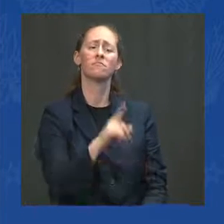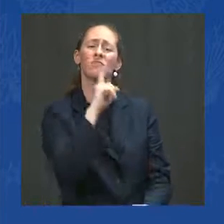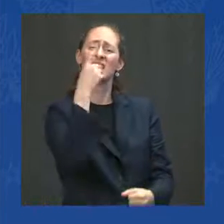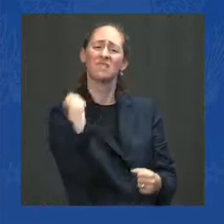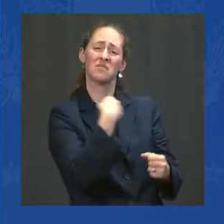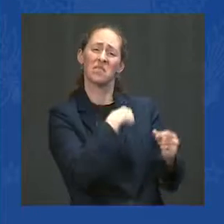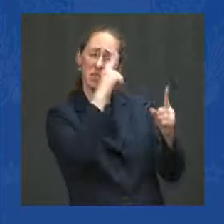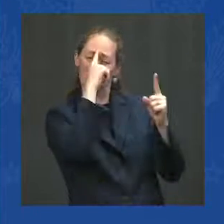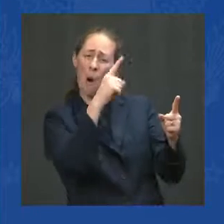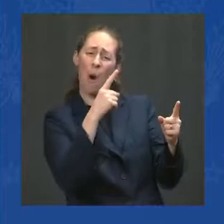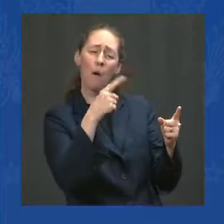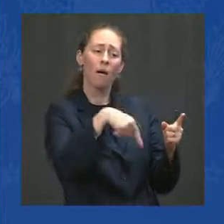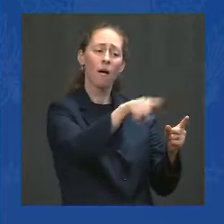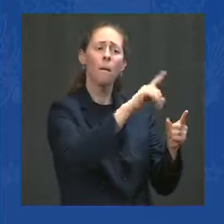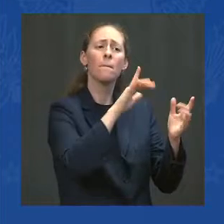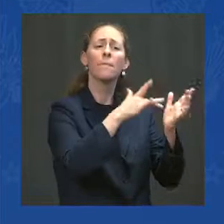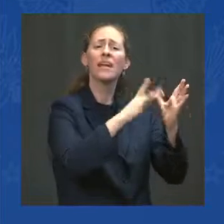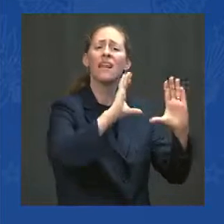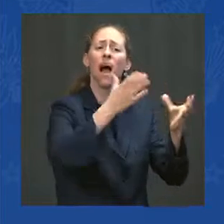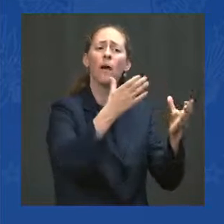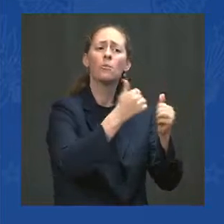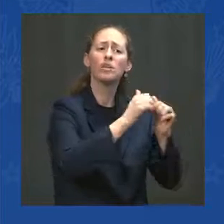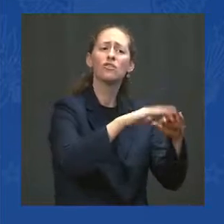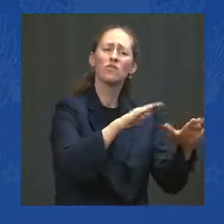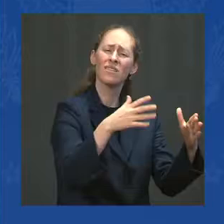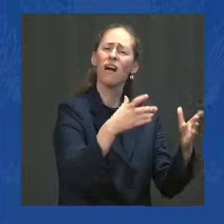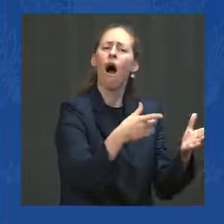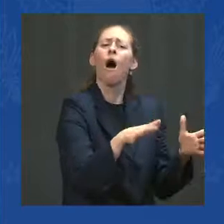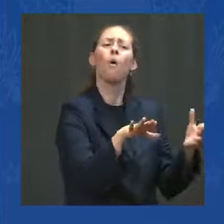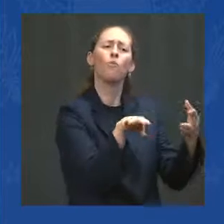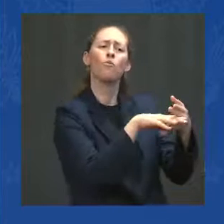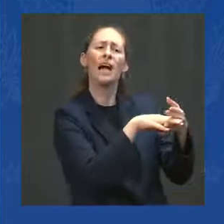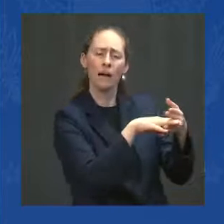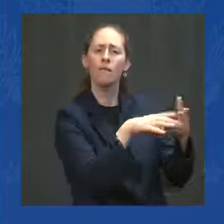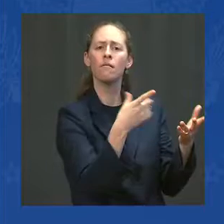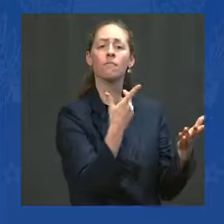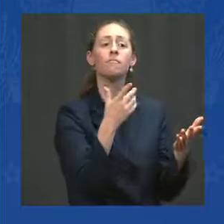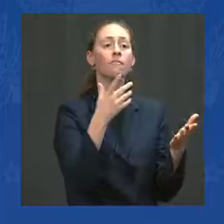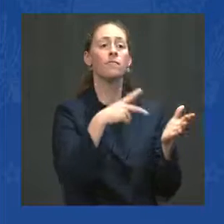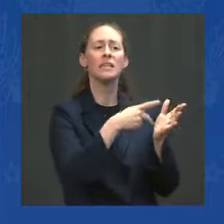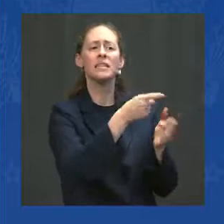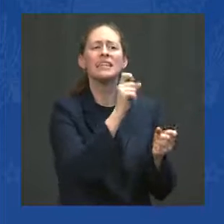now, well-deserved child care and health care that gives them just a little bit of breathing room.